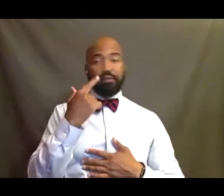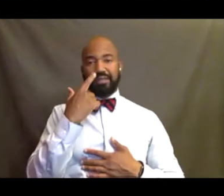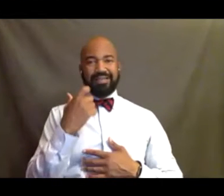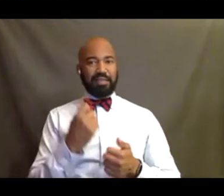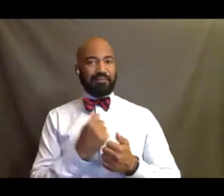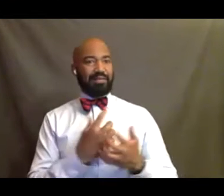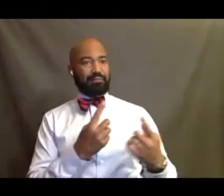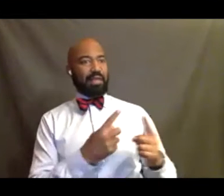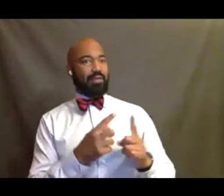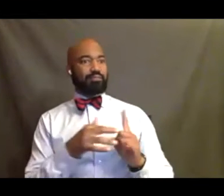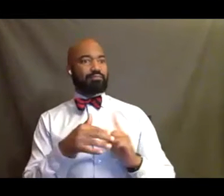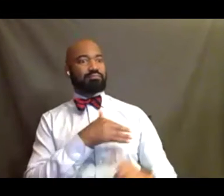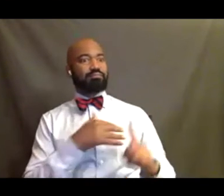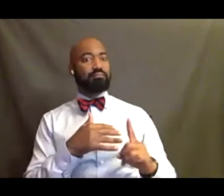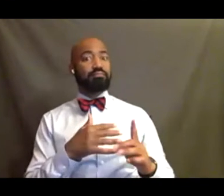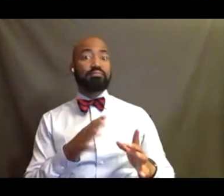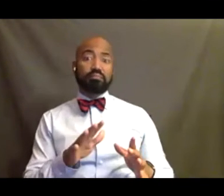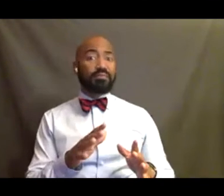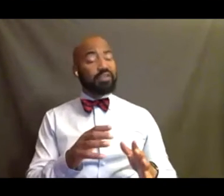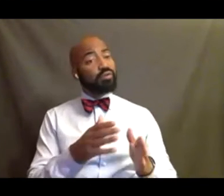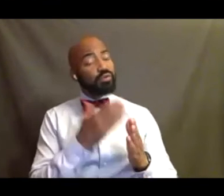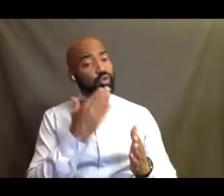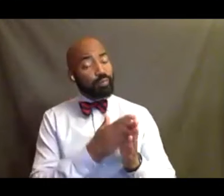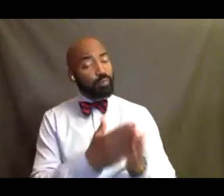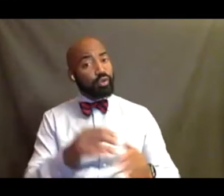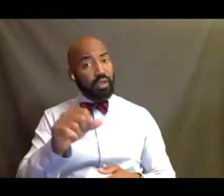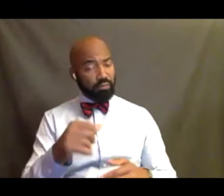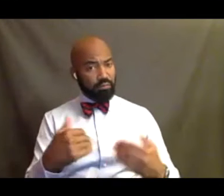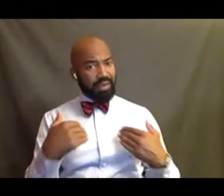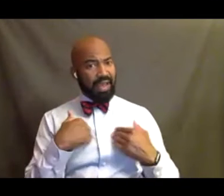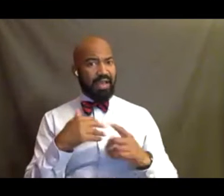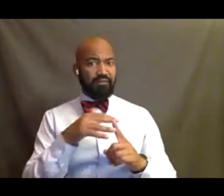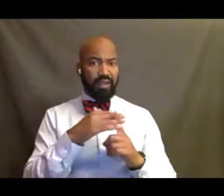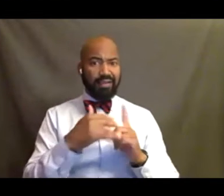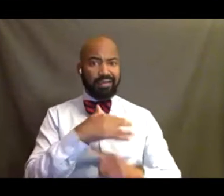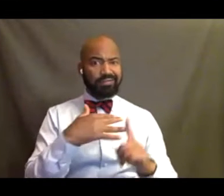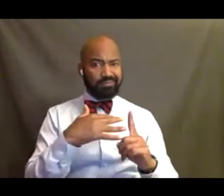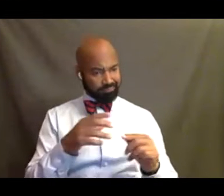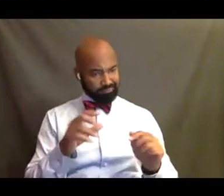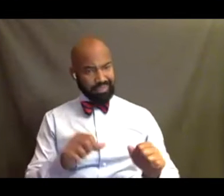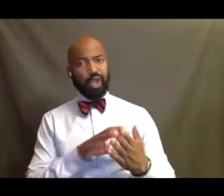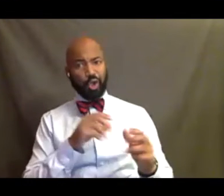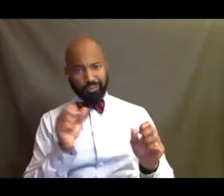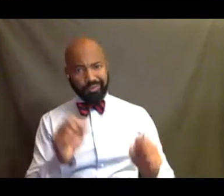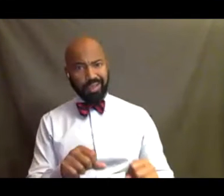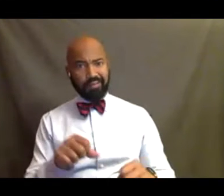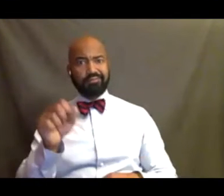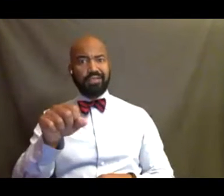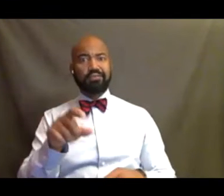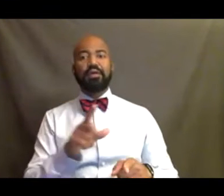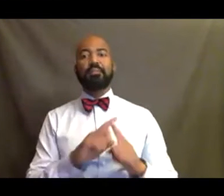everything else around it. Not saying that it's not a good book or not saying that it doesn't have any context or we can't learn from it, but it's just that